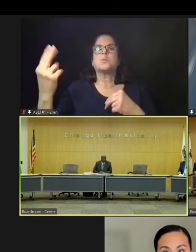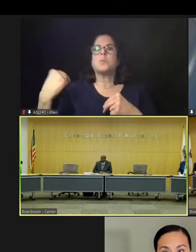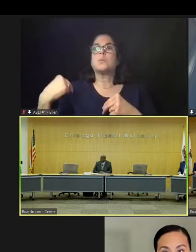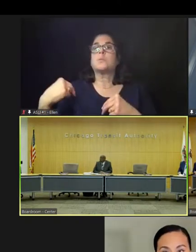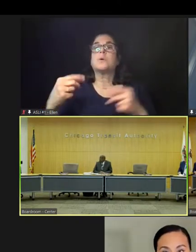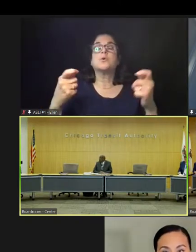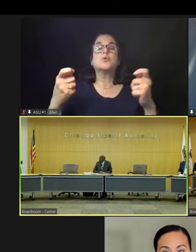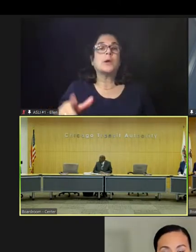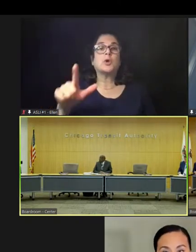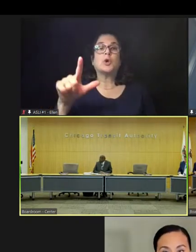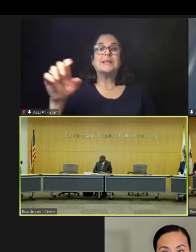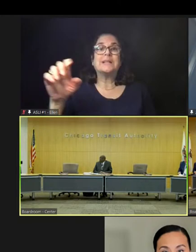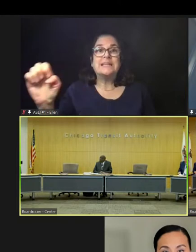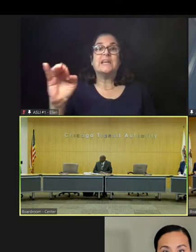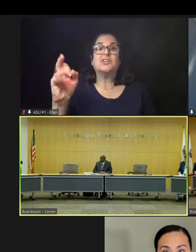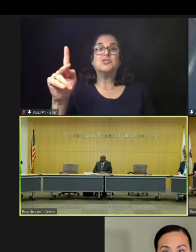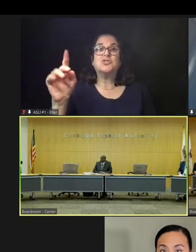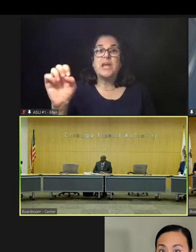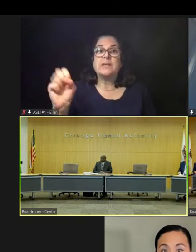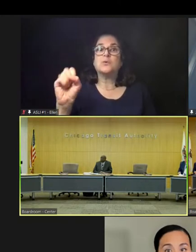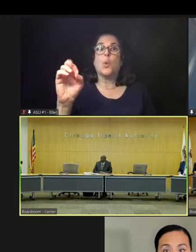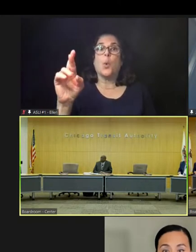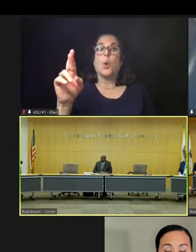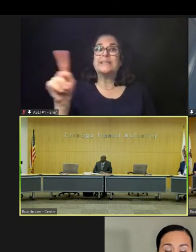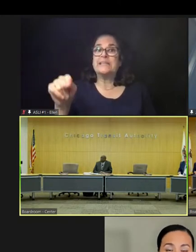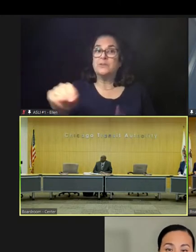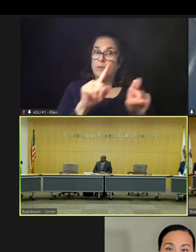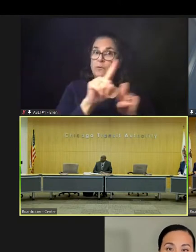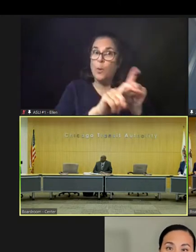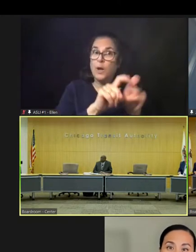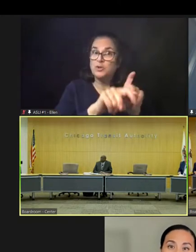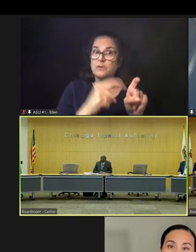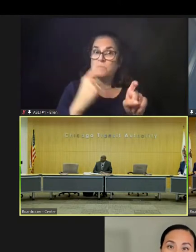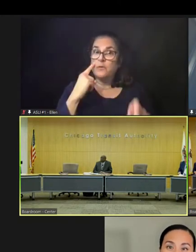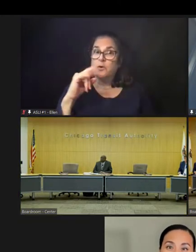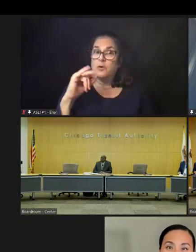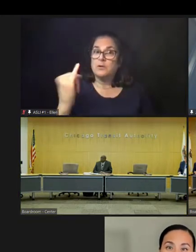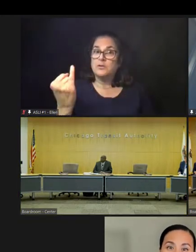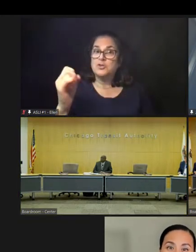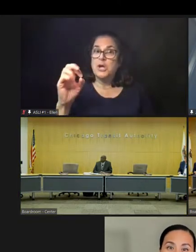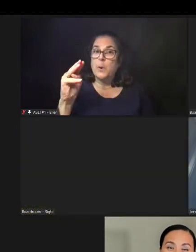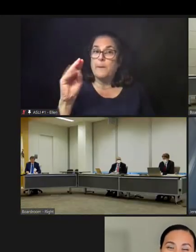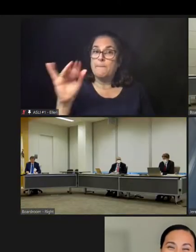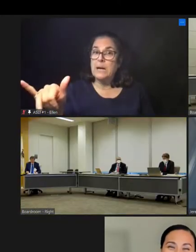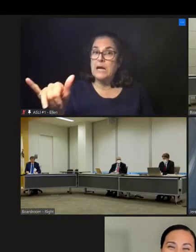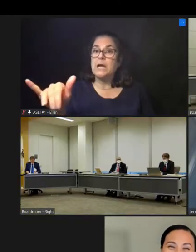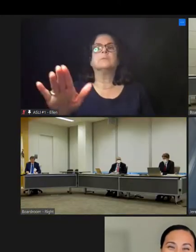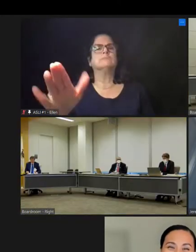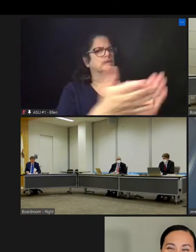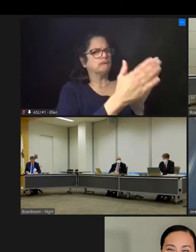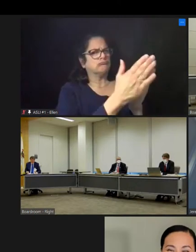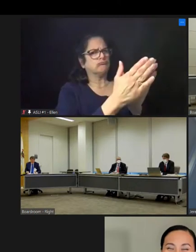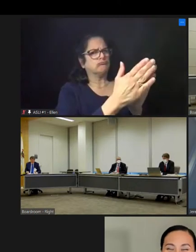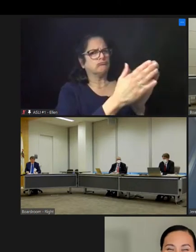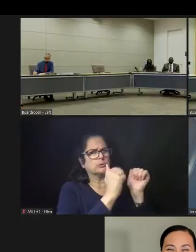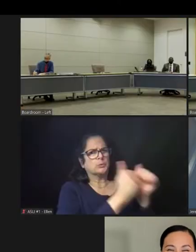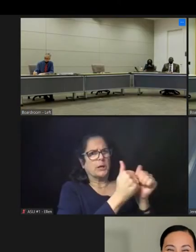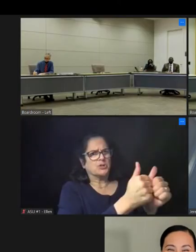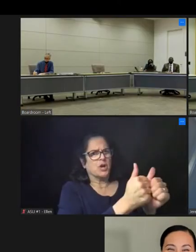Director Lee, Jakes, or Ortiz, any questions for Jeremy? No question. Great job, Jeremy. Great